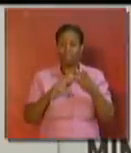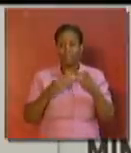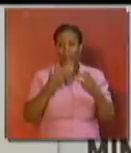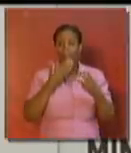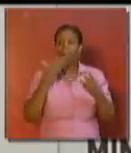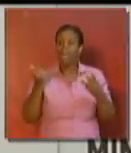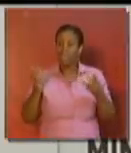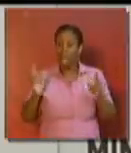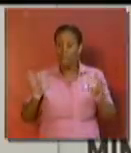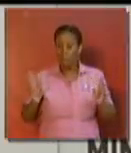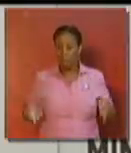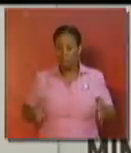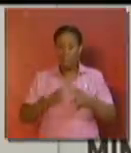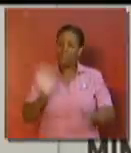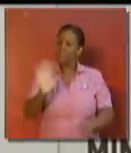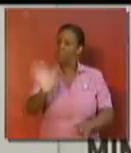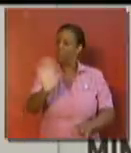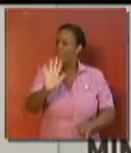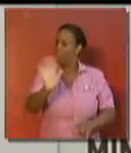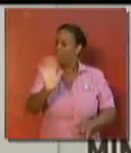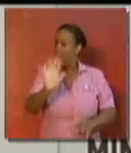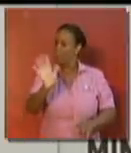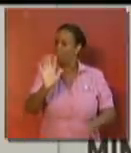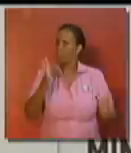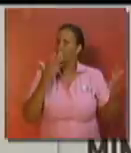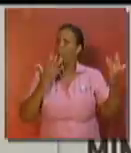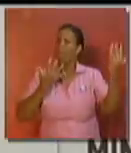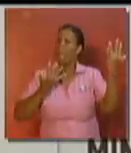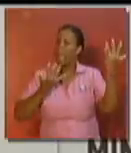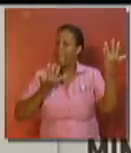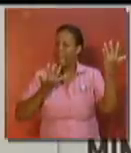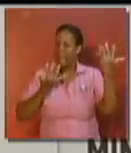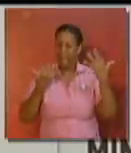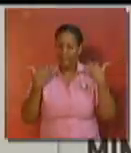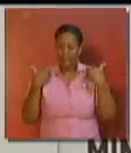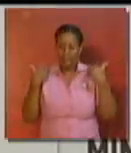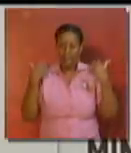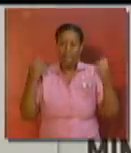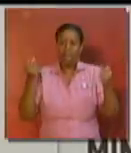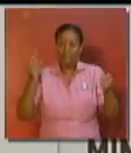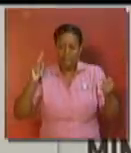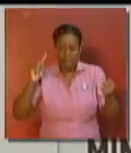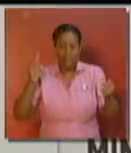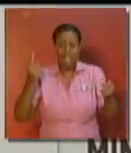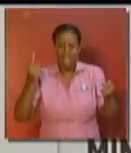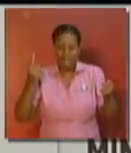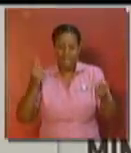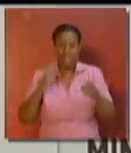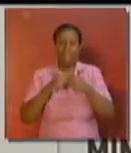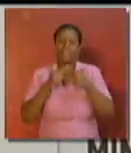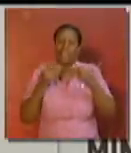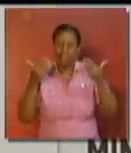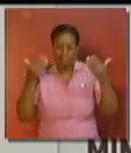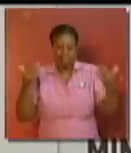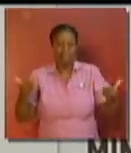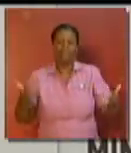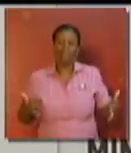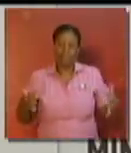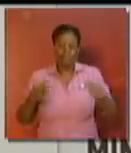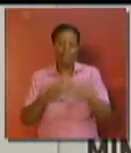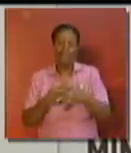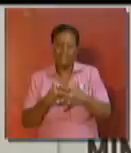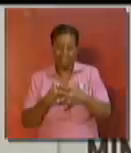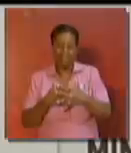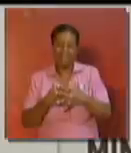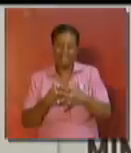get healthy before getting pregnant. I also want to assure you the vaccines do not interfere with